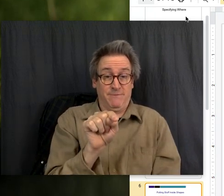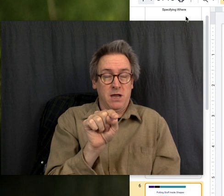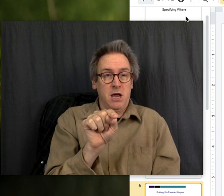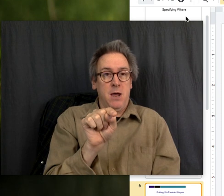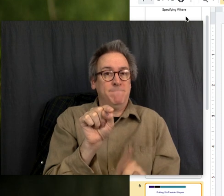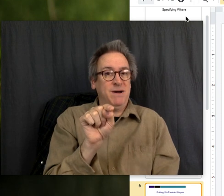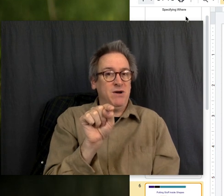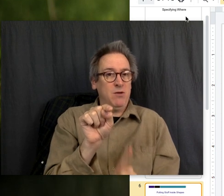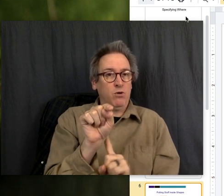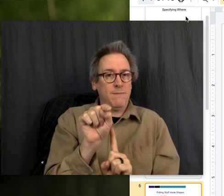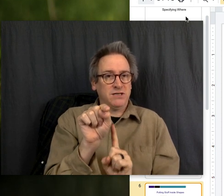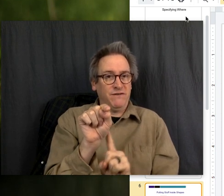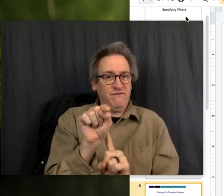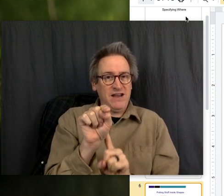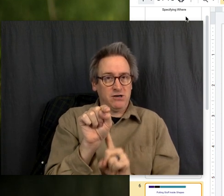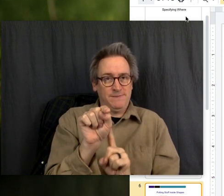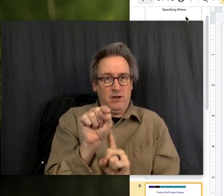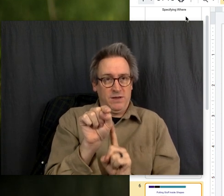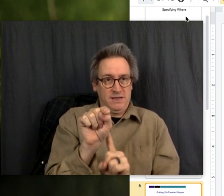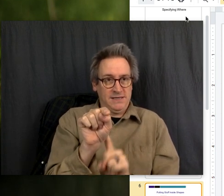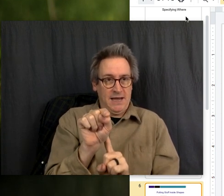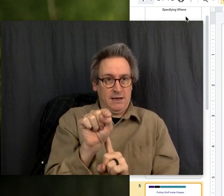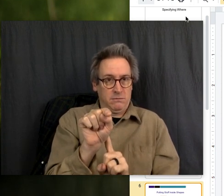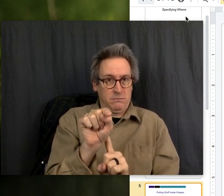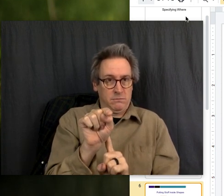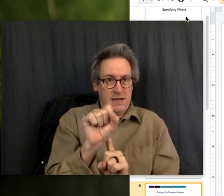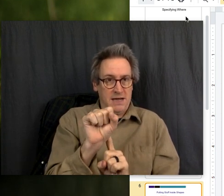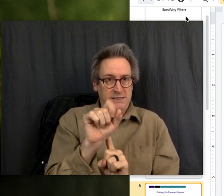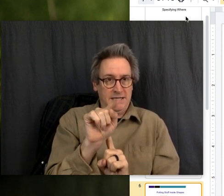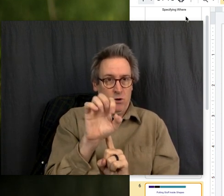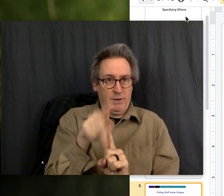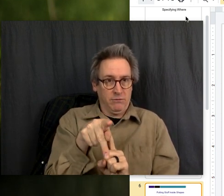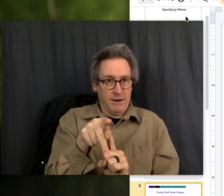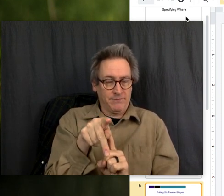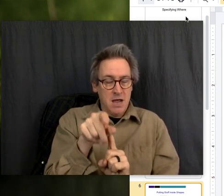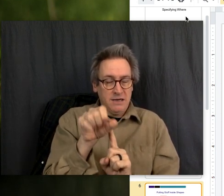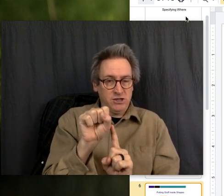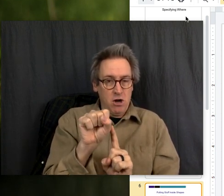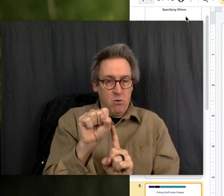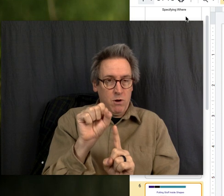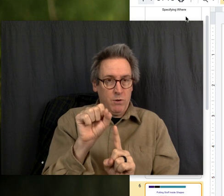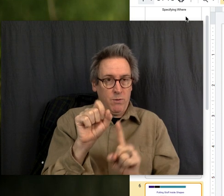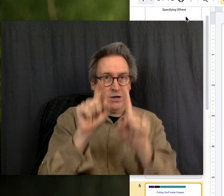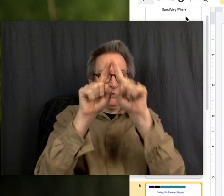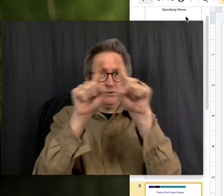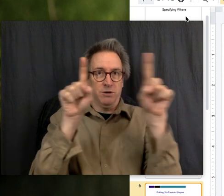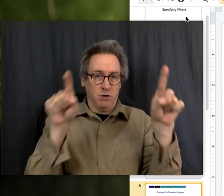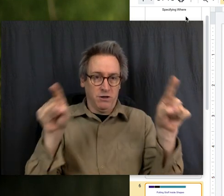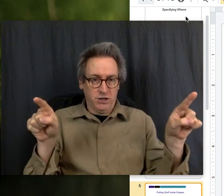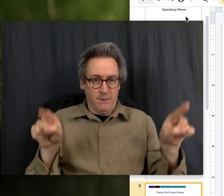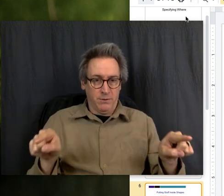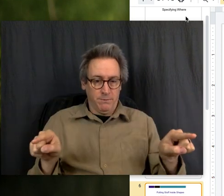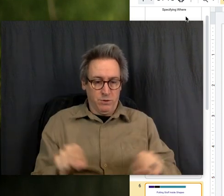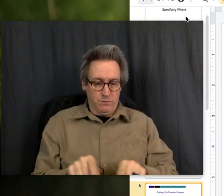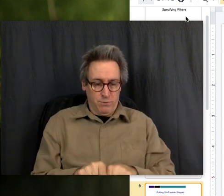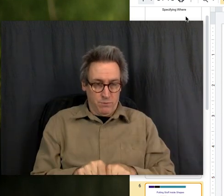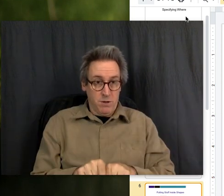right? But we're about to finger spell with this hand, S-T-O-P, right? So what we want to do is you want to draw the